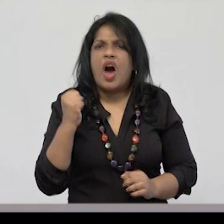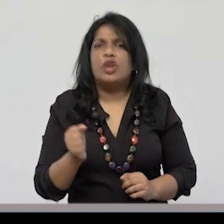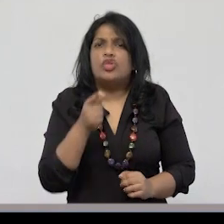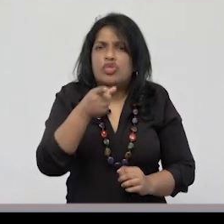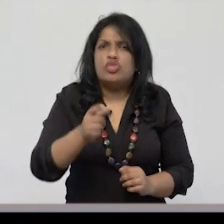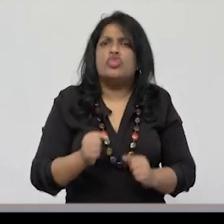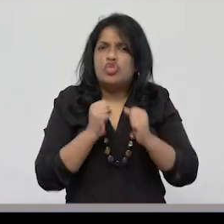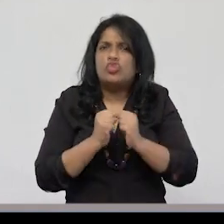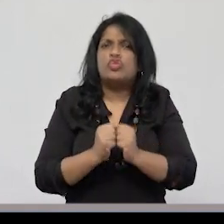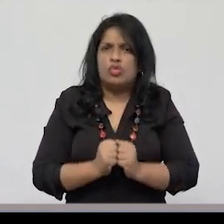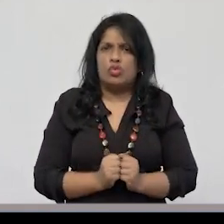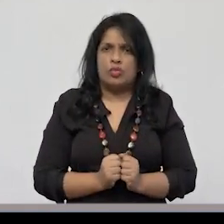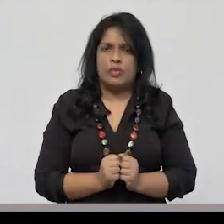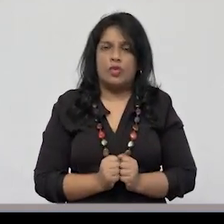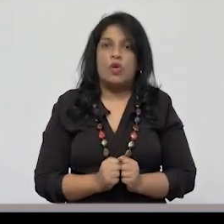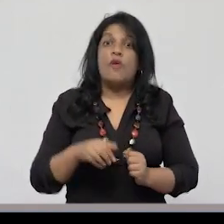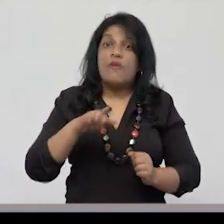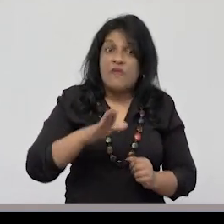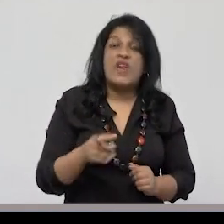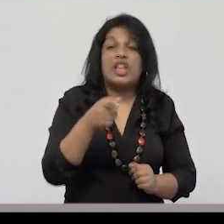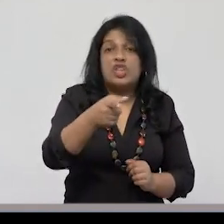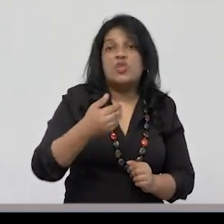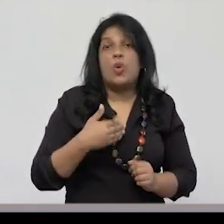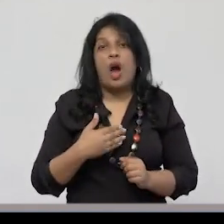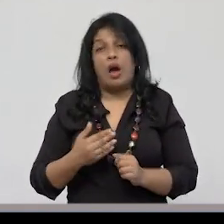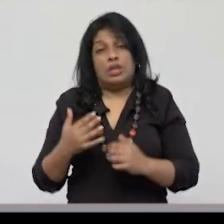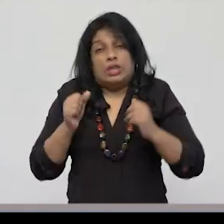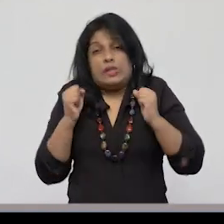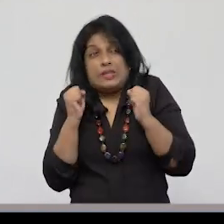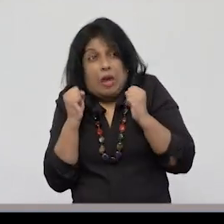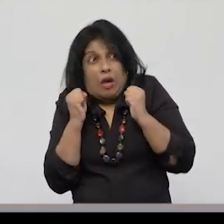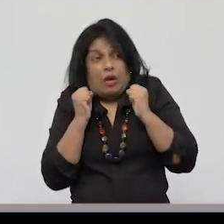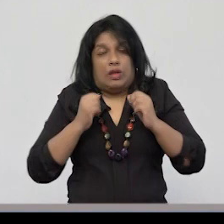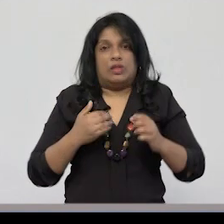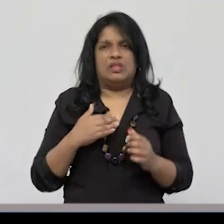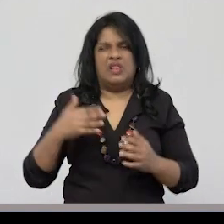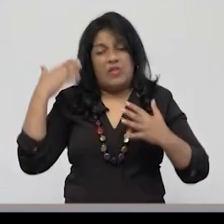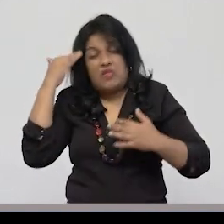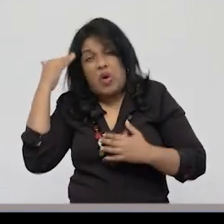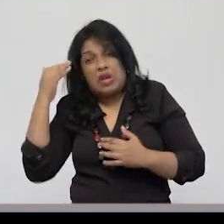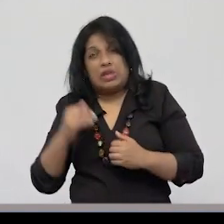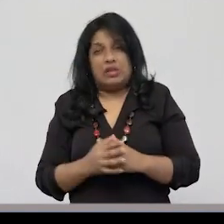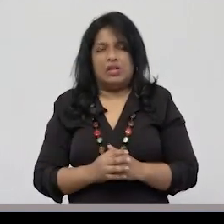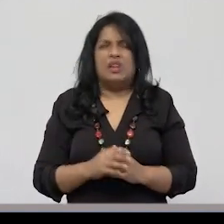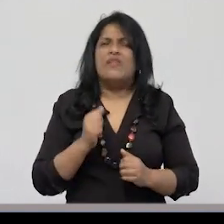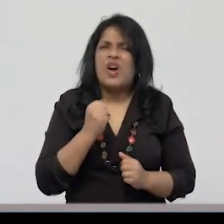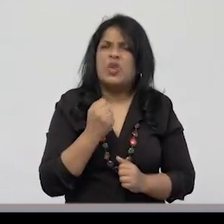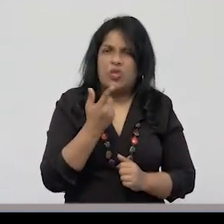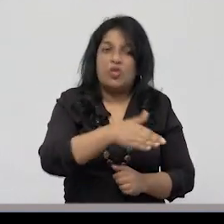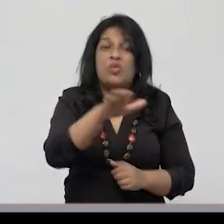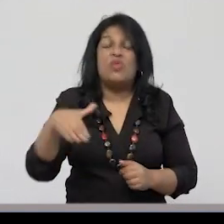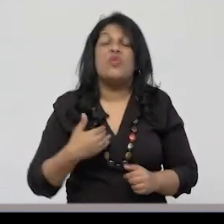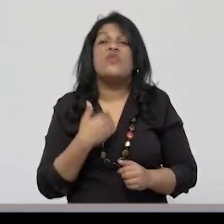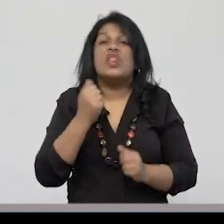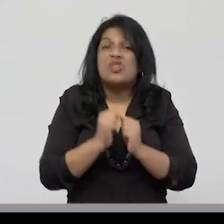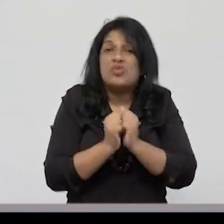look, what do you come to? What do you go to? A lot of people go to the couch.